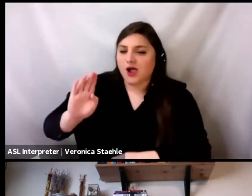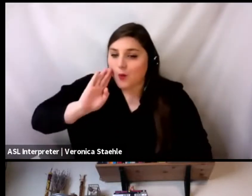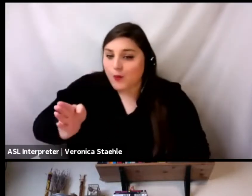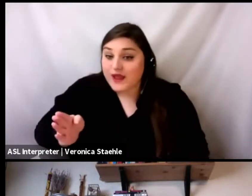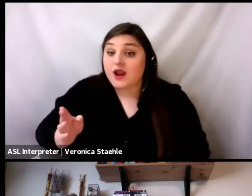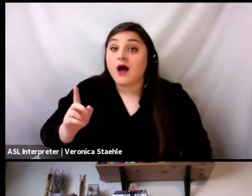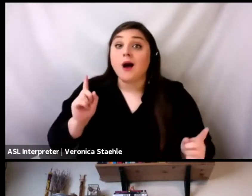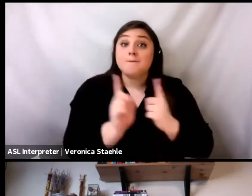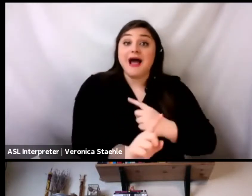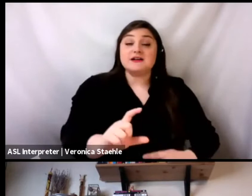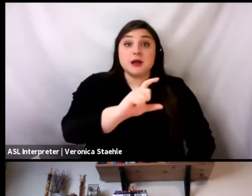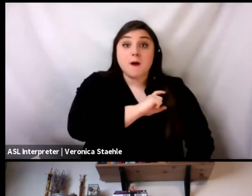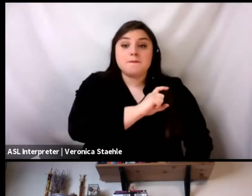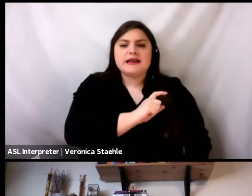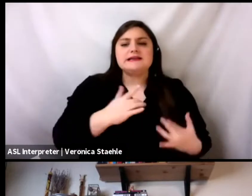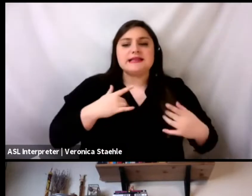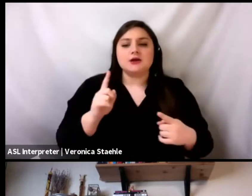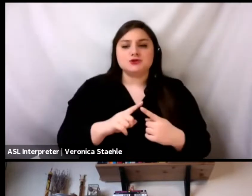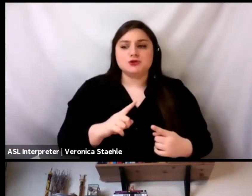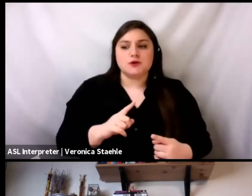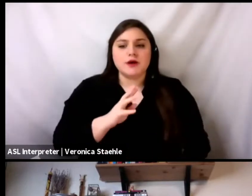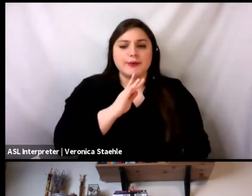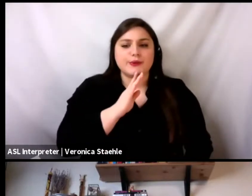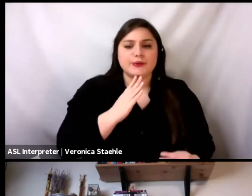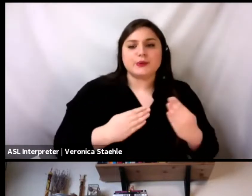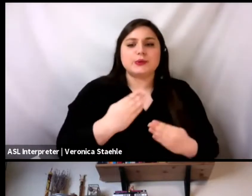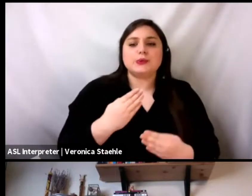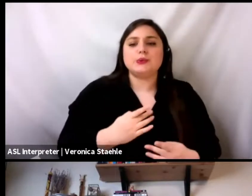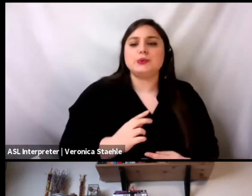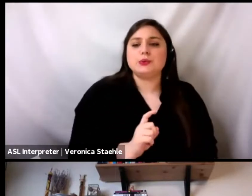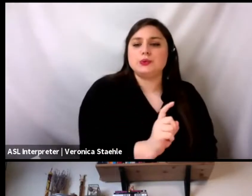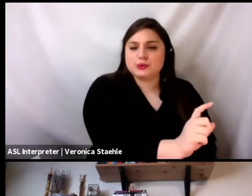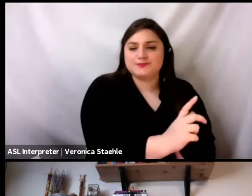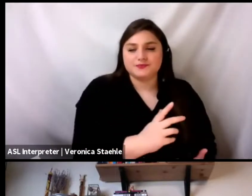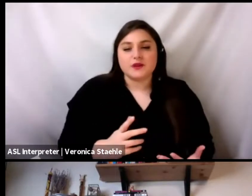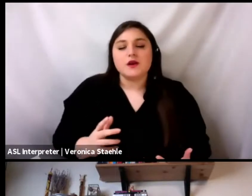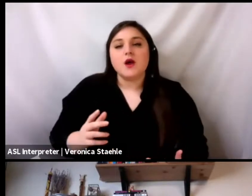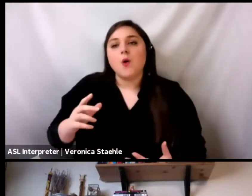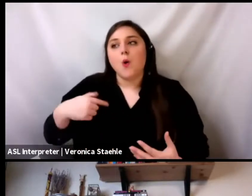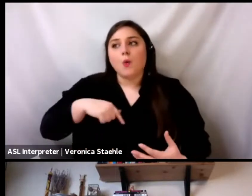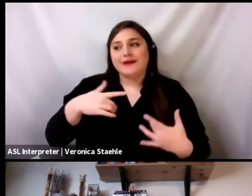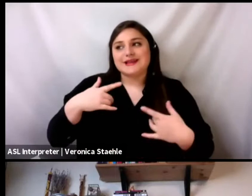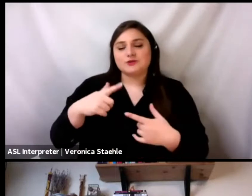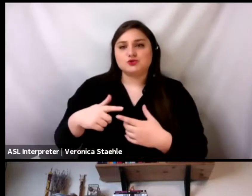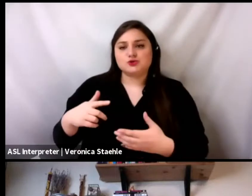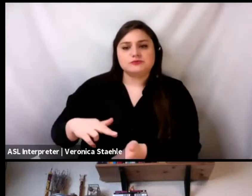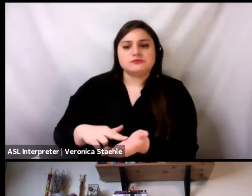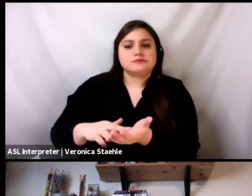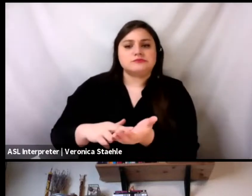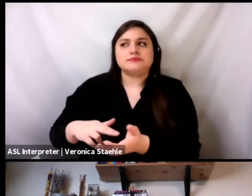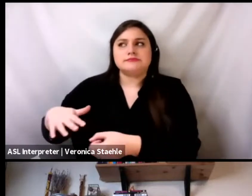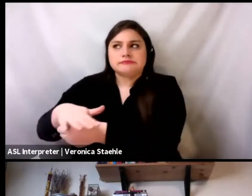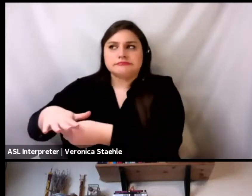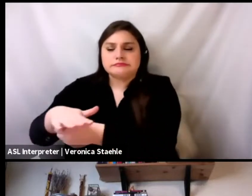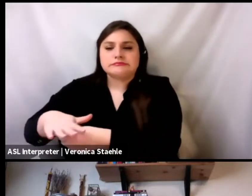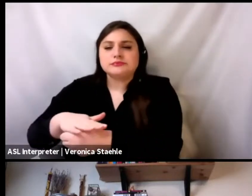like intuition and socialized intuition, right, of like knowing what to say when and how. And how loud, and